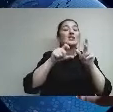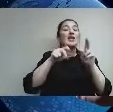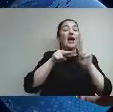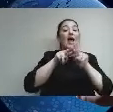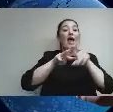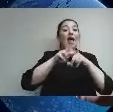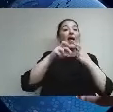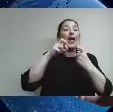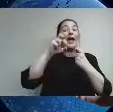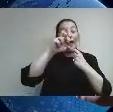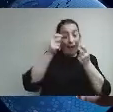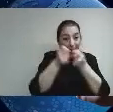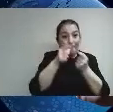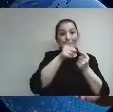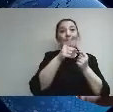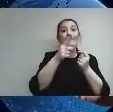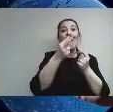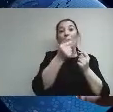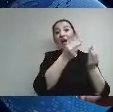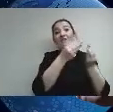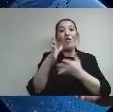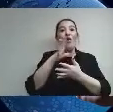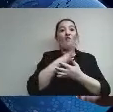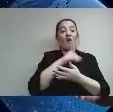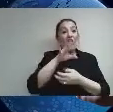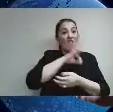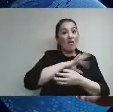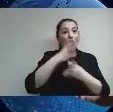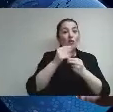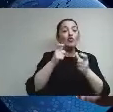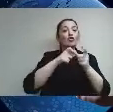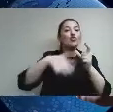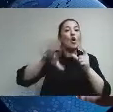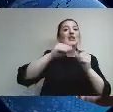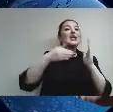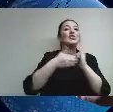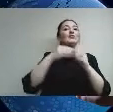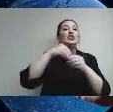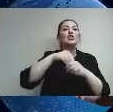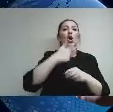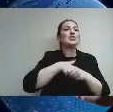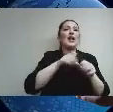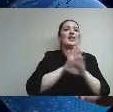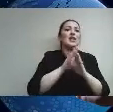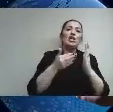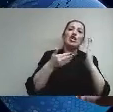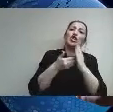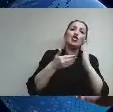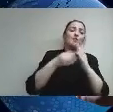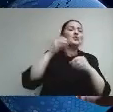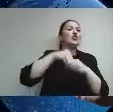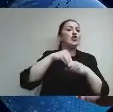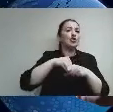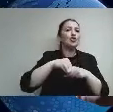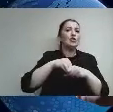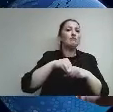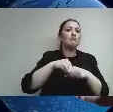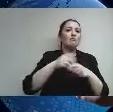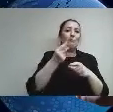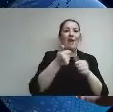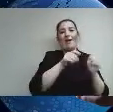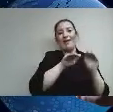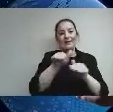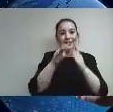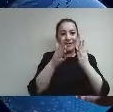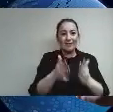attended a course of entrepreneurship and you could use some um, utilities that the states provide.